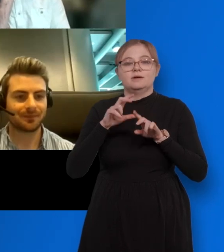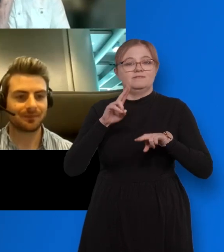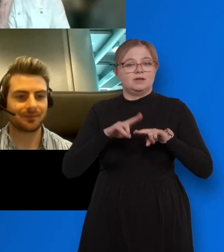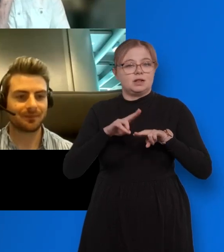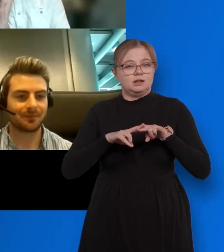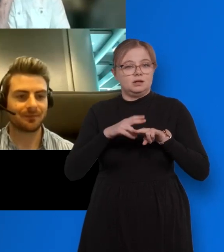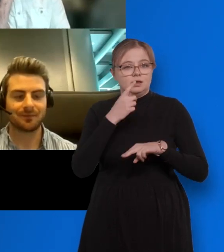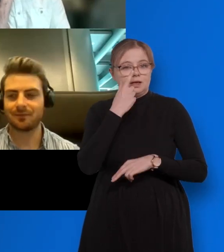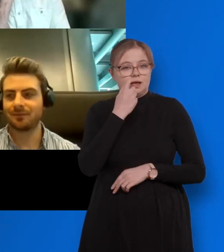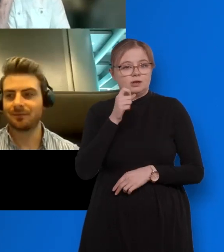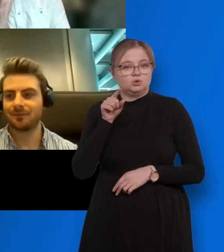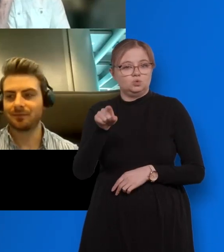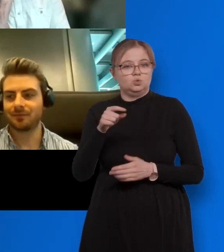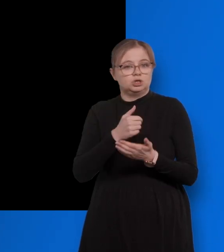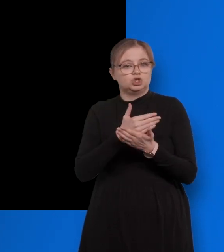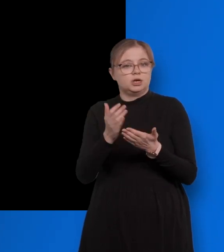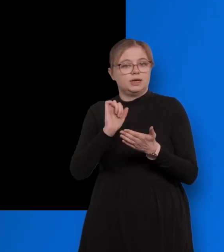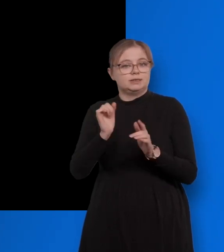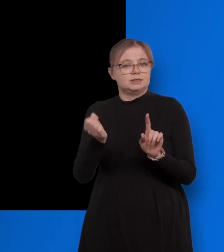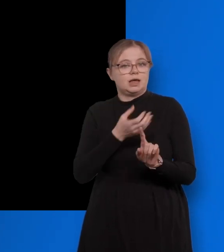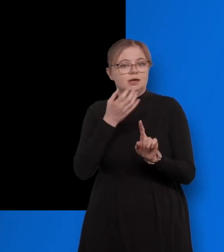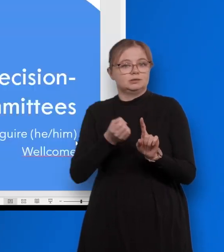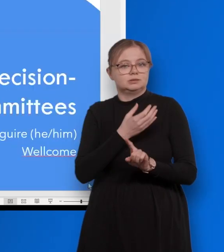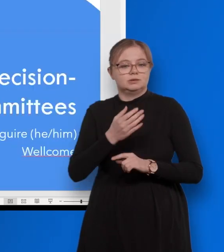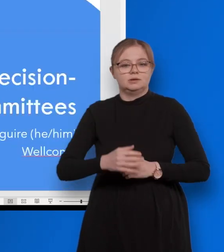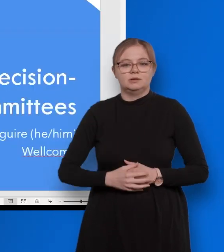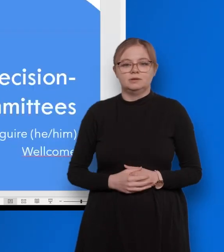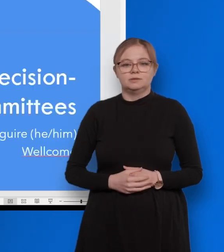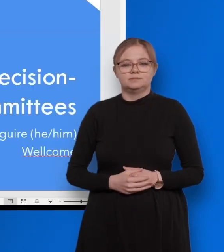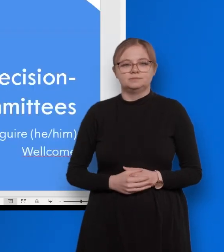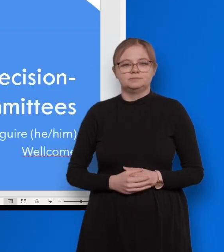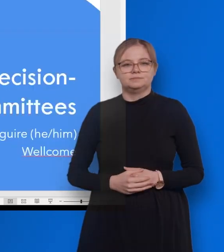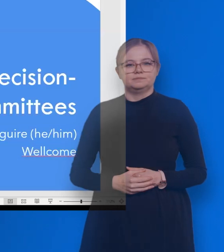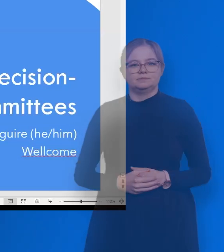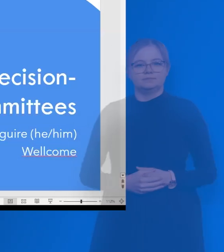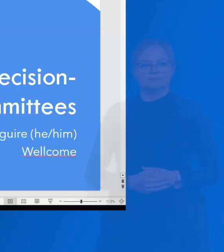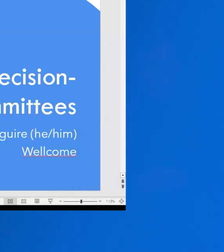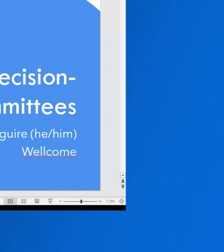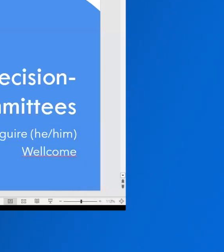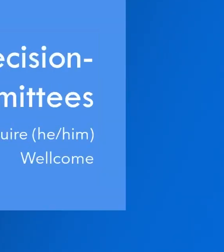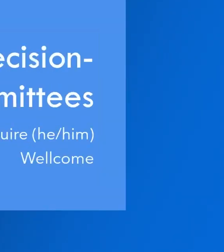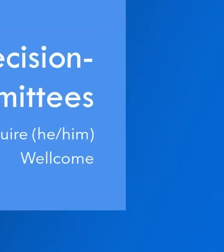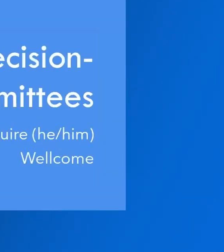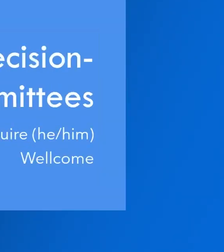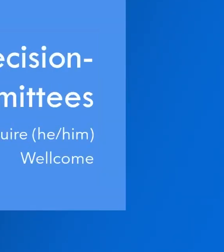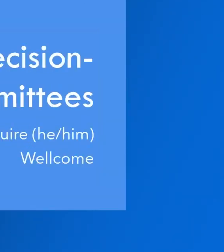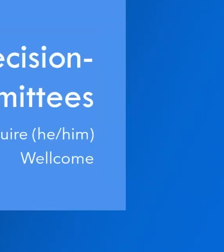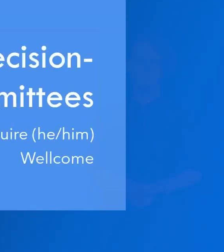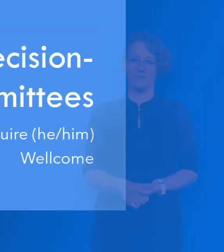Fenella, if you could share his presentation. Perfect, thank you.